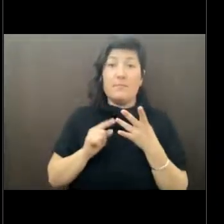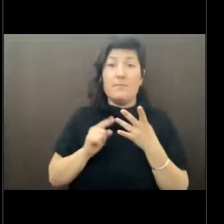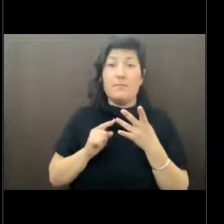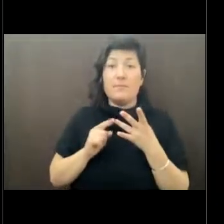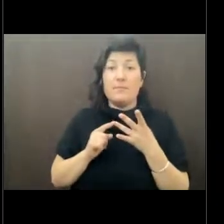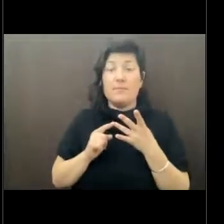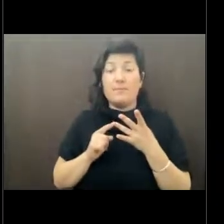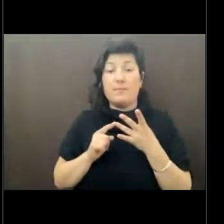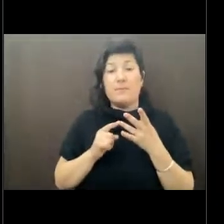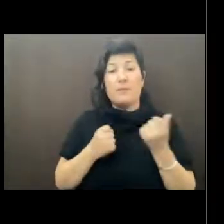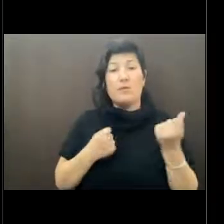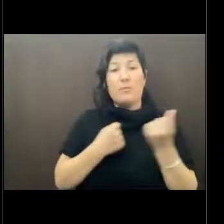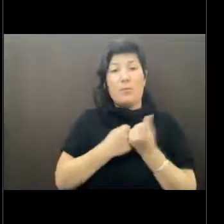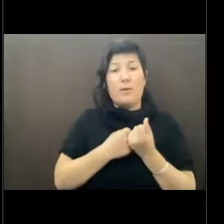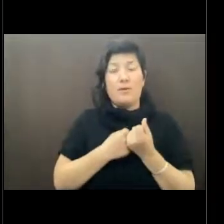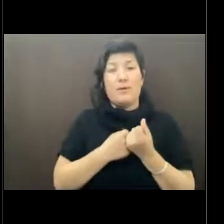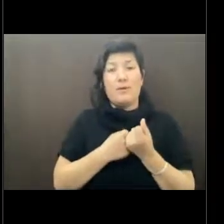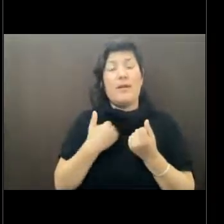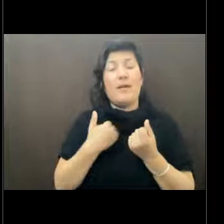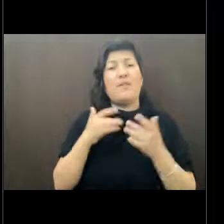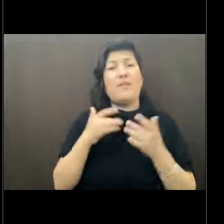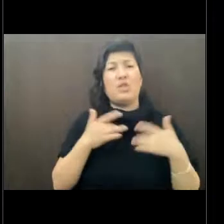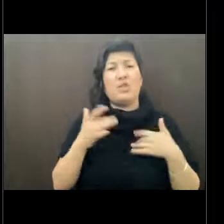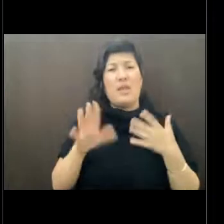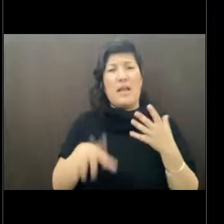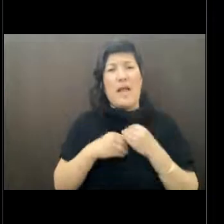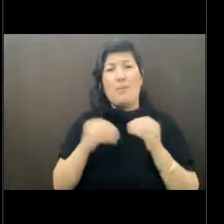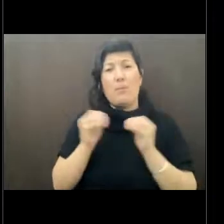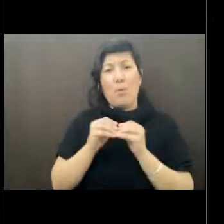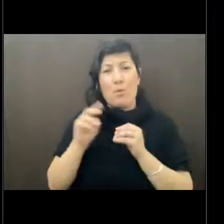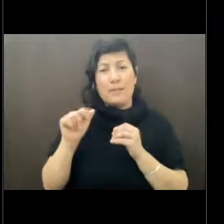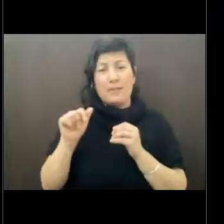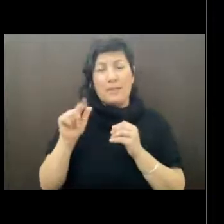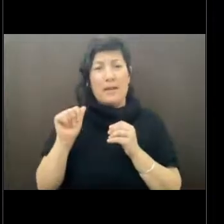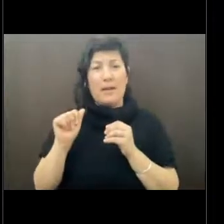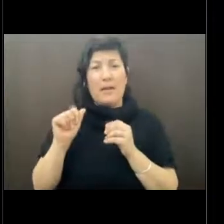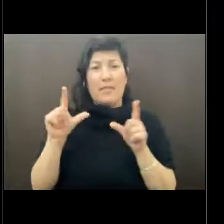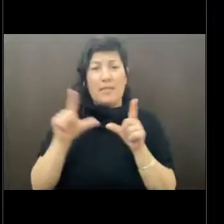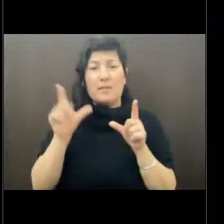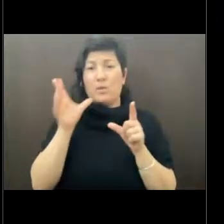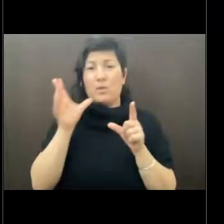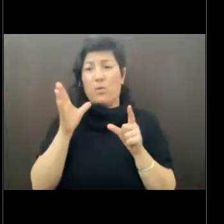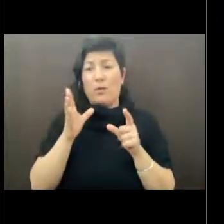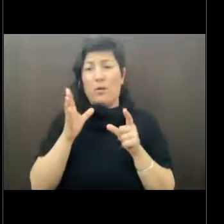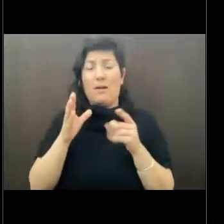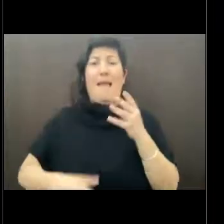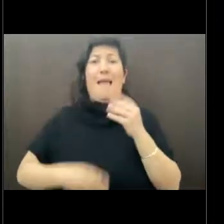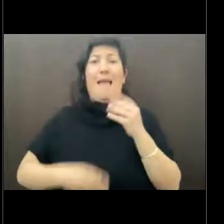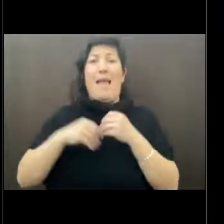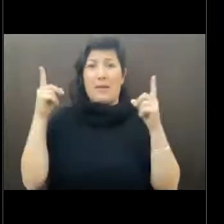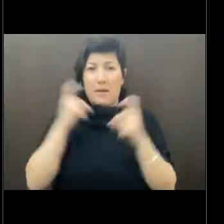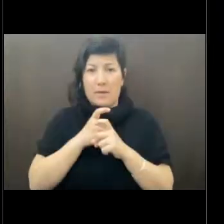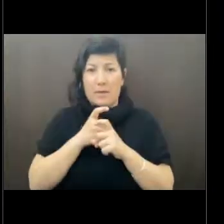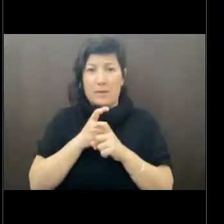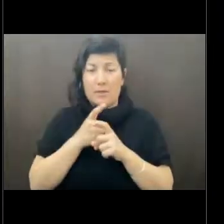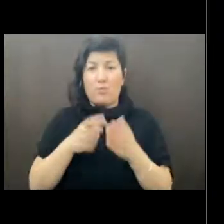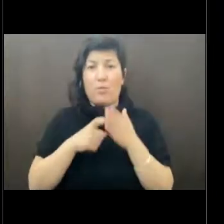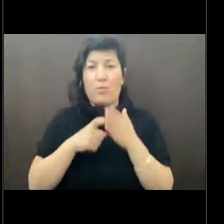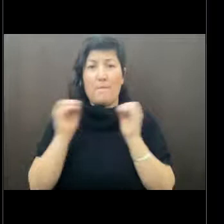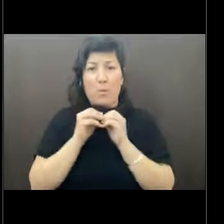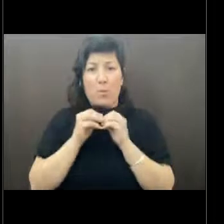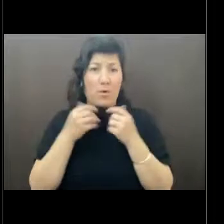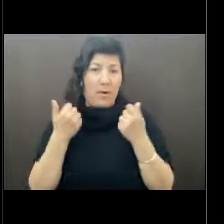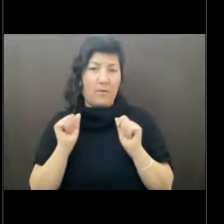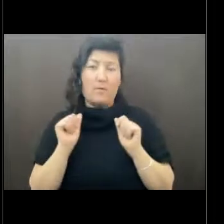a concern that adding extra data licenses might actually make things difficult and require more effort, and we don't really particularly want to do